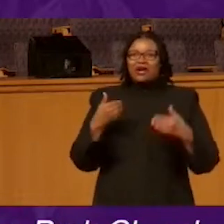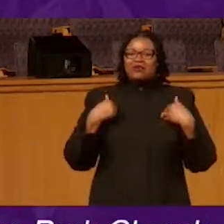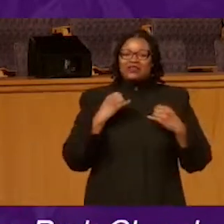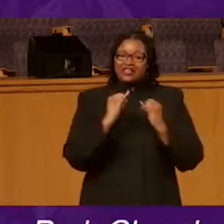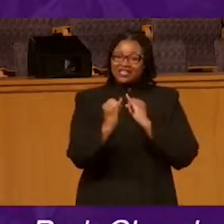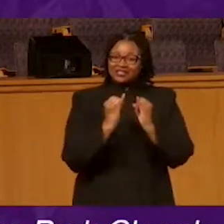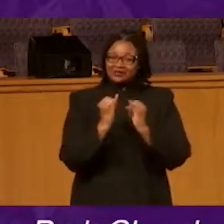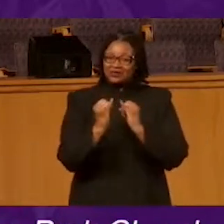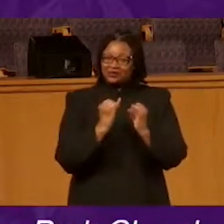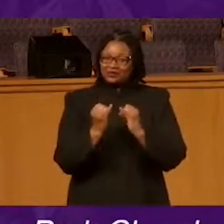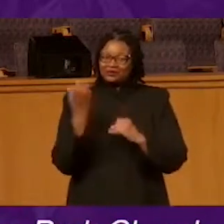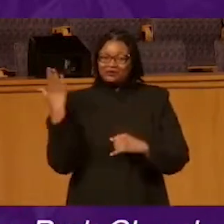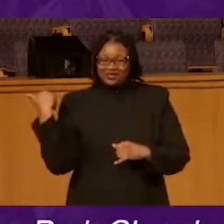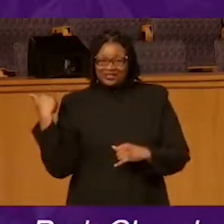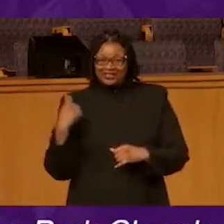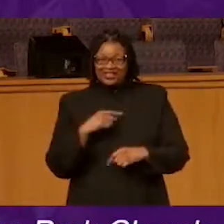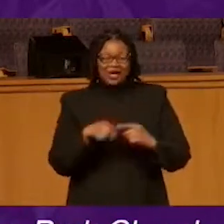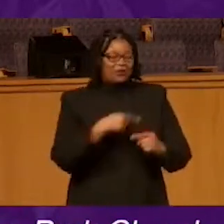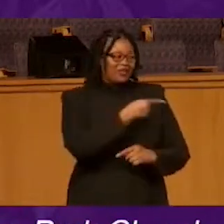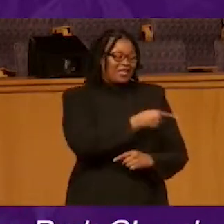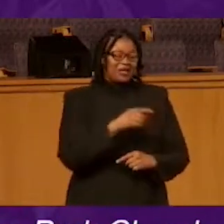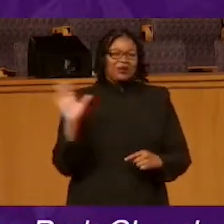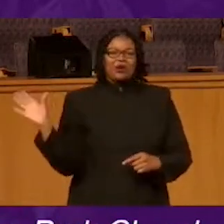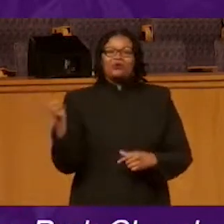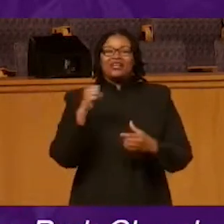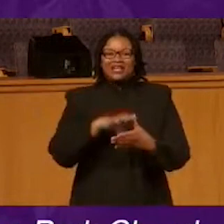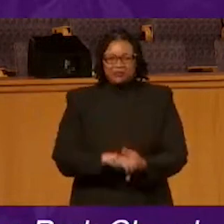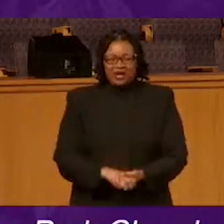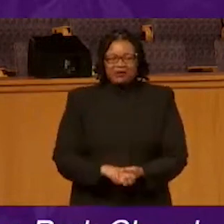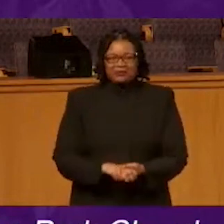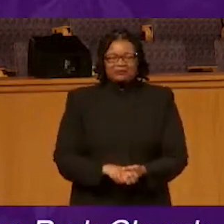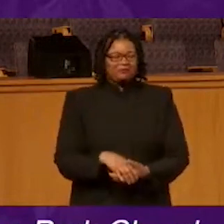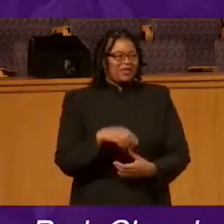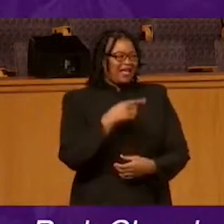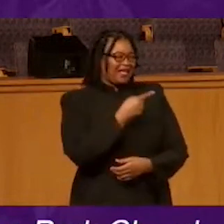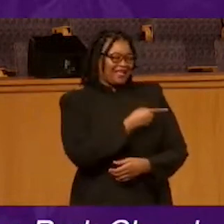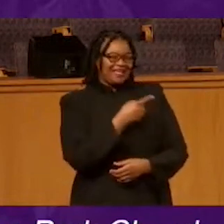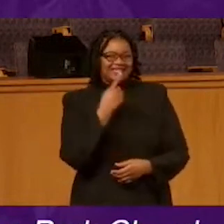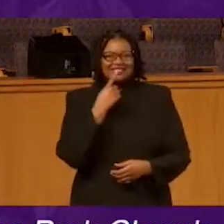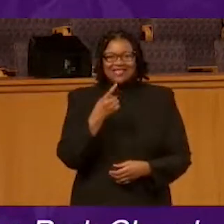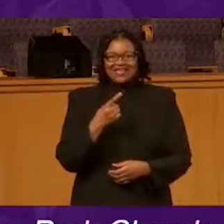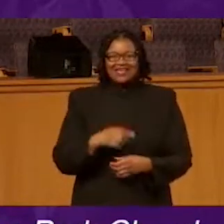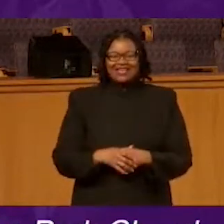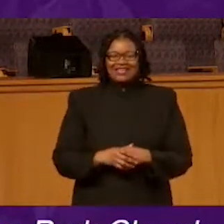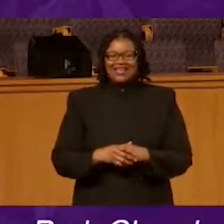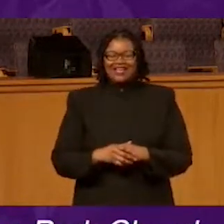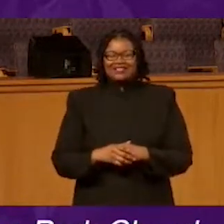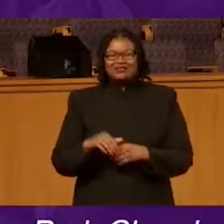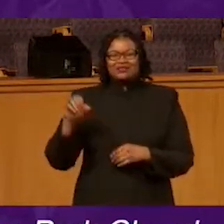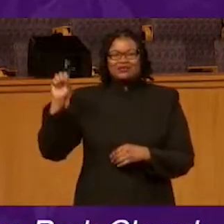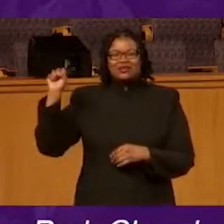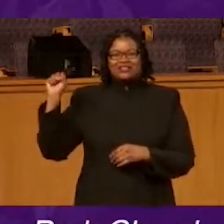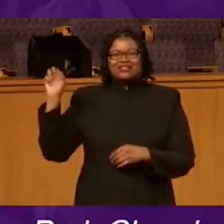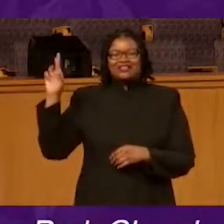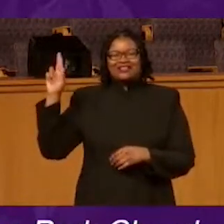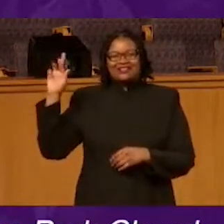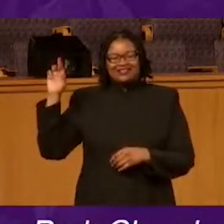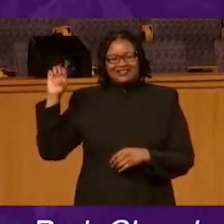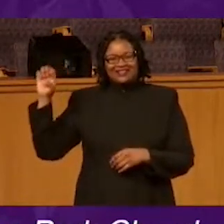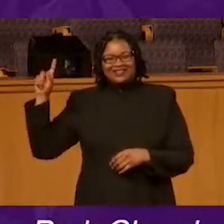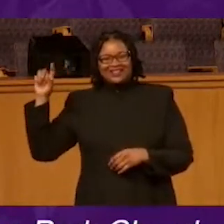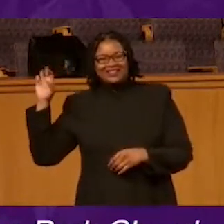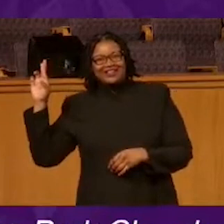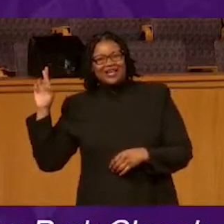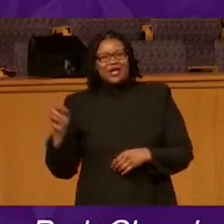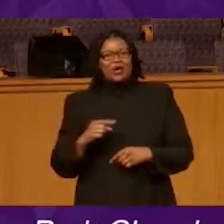interview was, when would I get married? And I said to Mary Streeter over the phone, when the Lord sends me